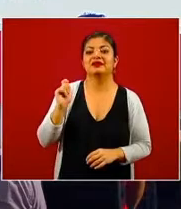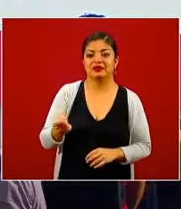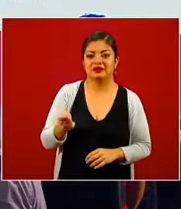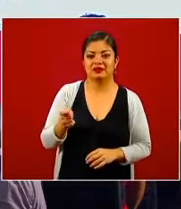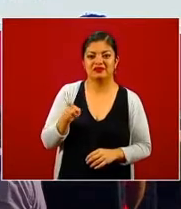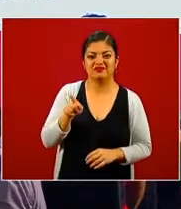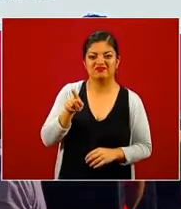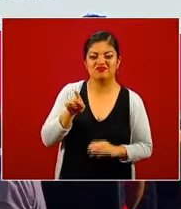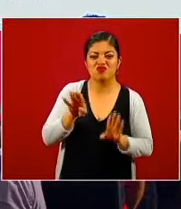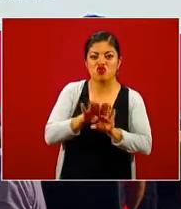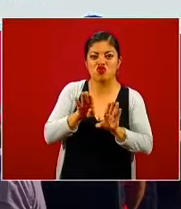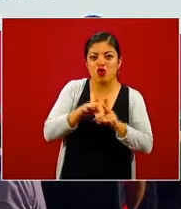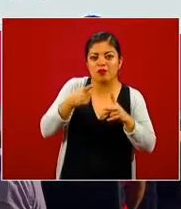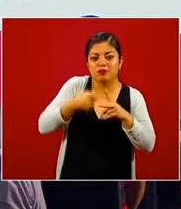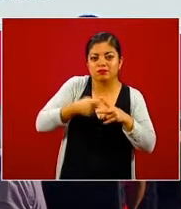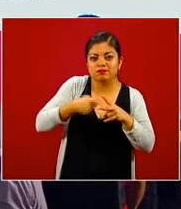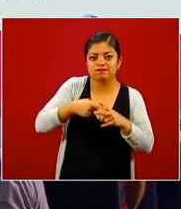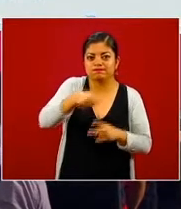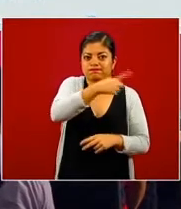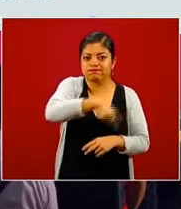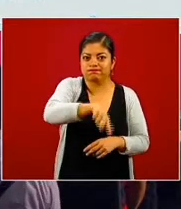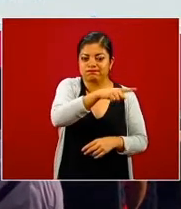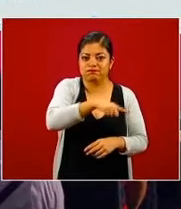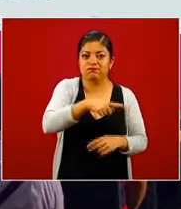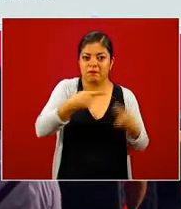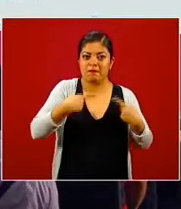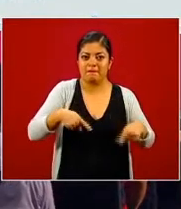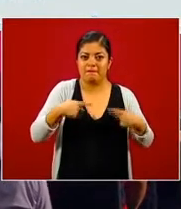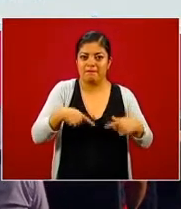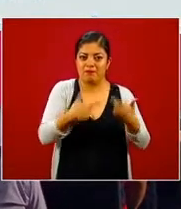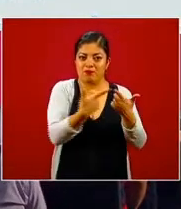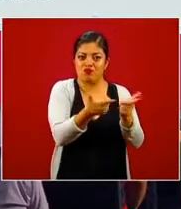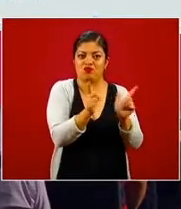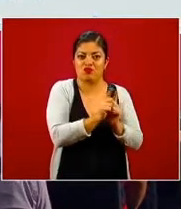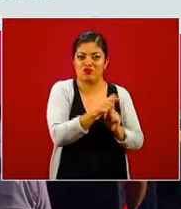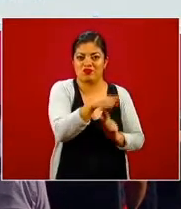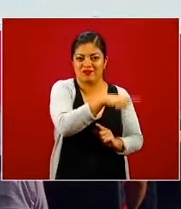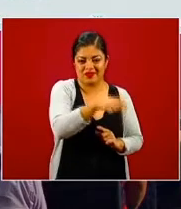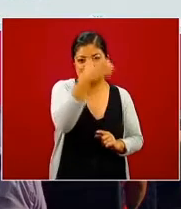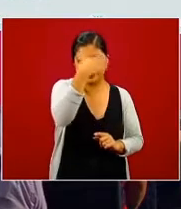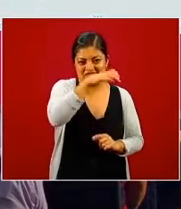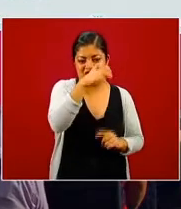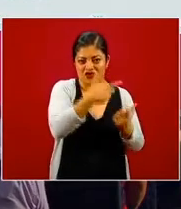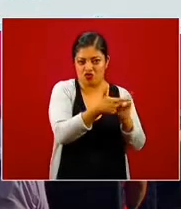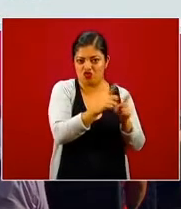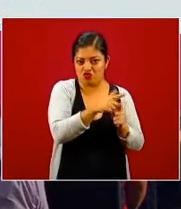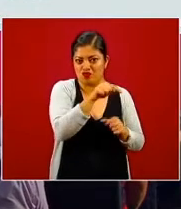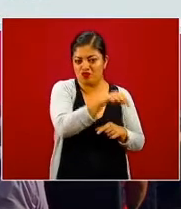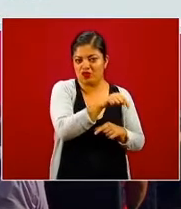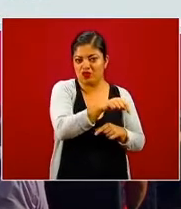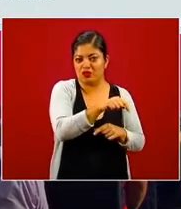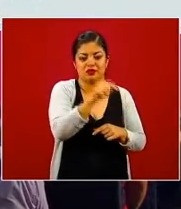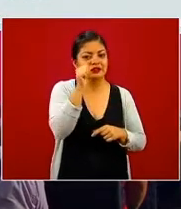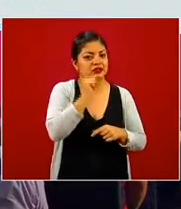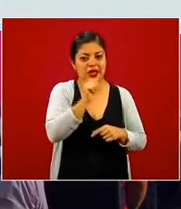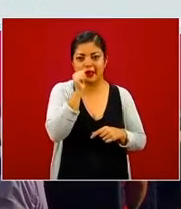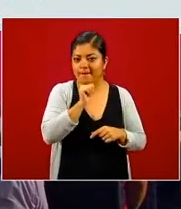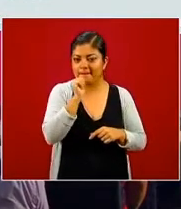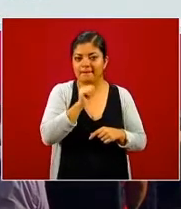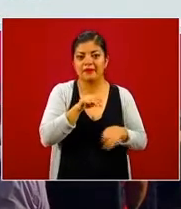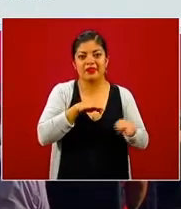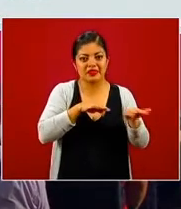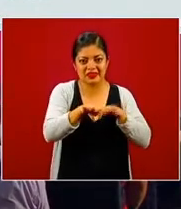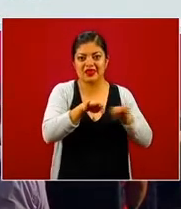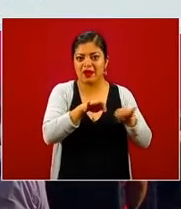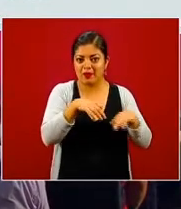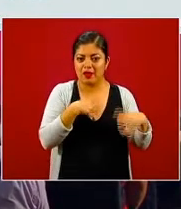What this graph depicts are mathematical predictions created by a scientific